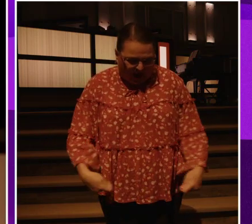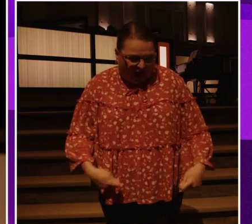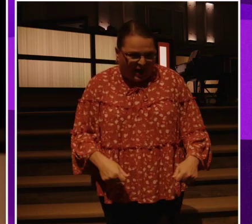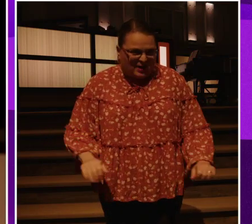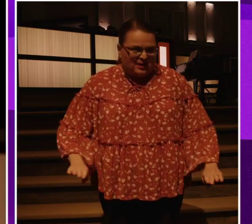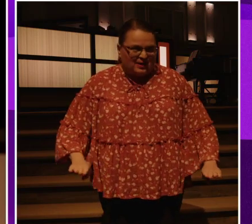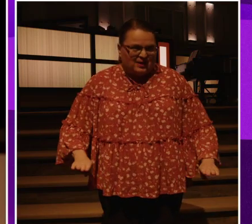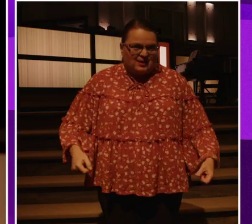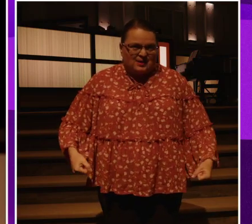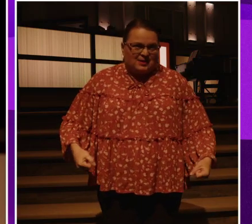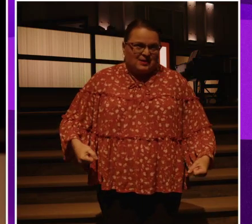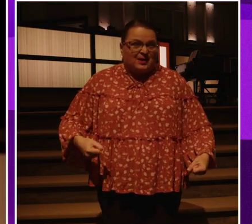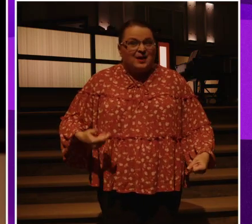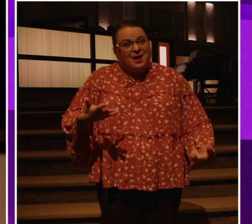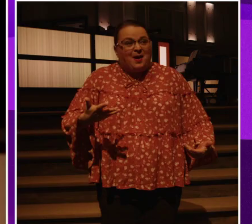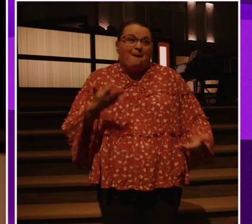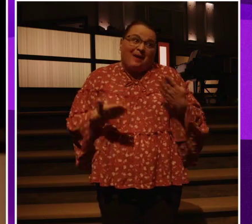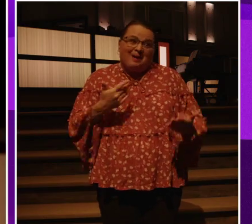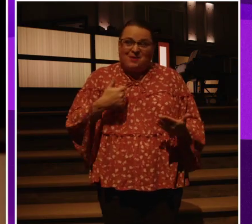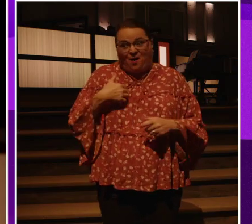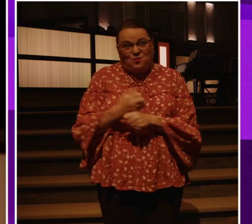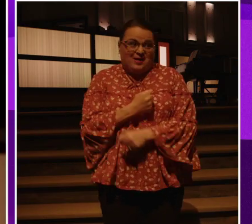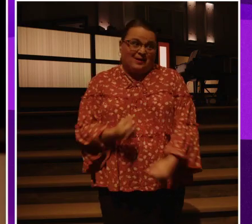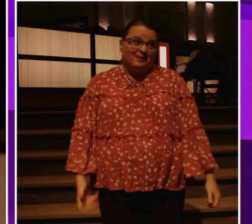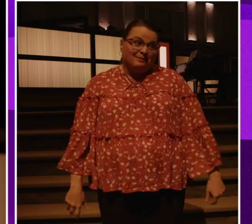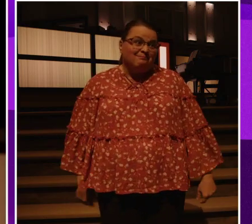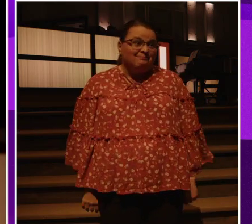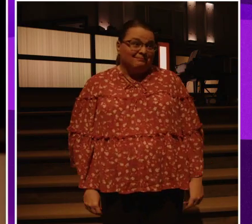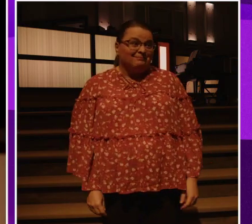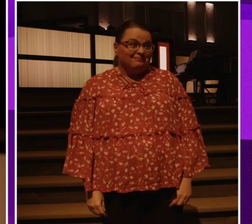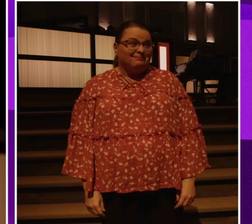At least I would have a chance.